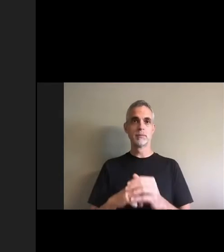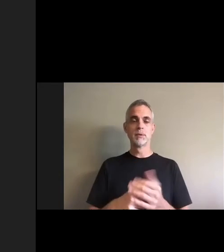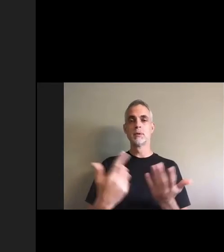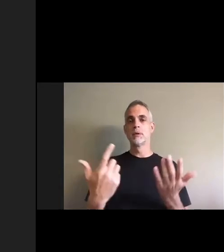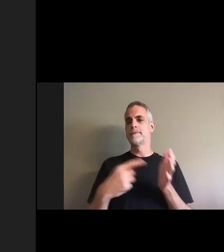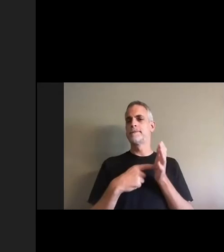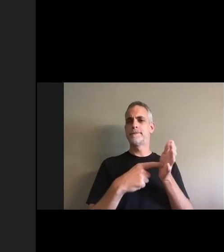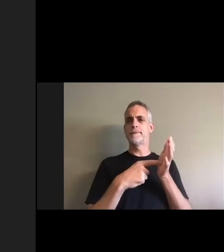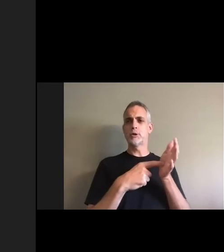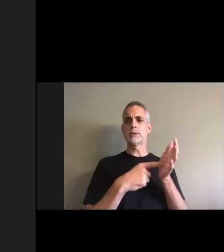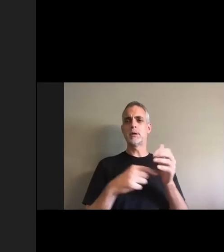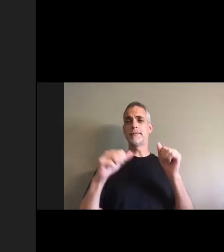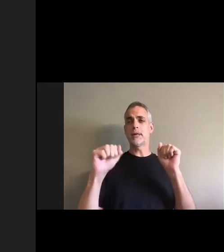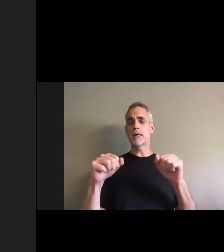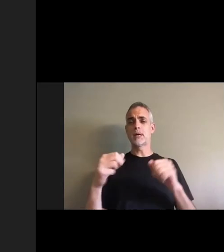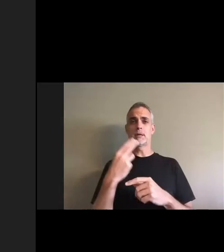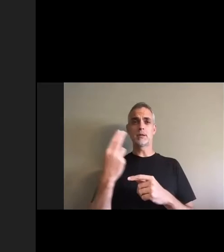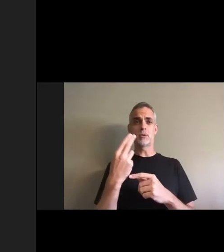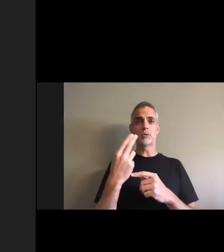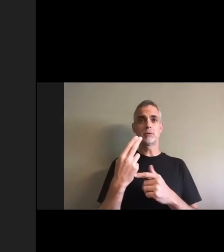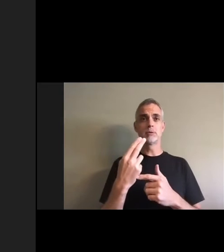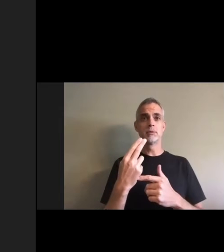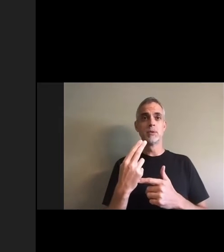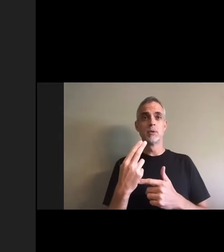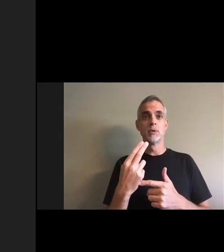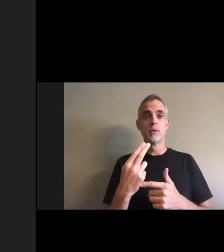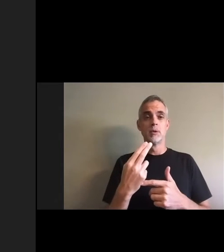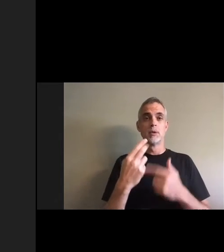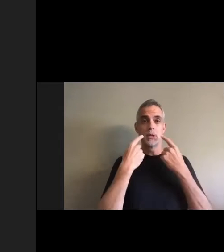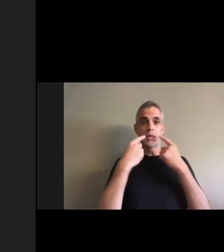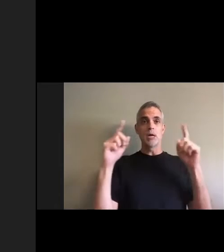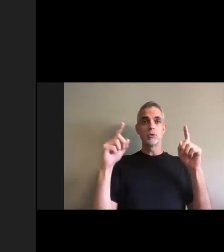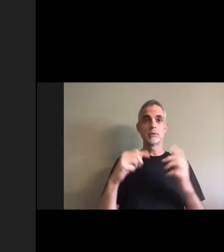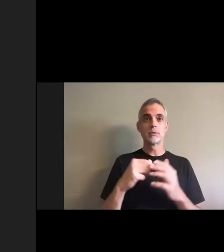this event will be hosted with American Sign Language. Here's an example.